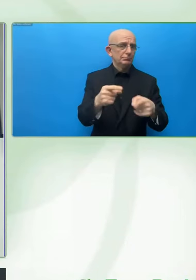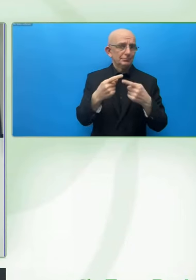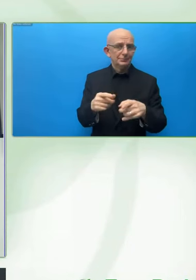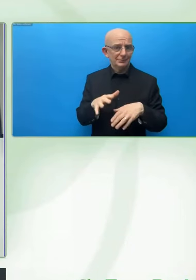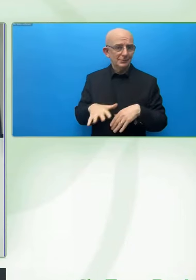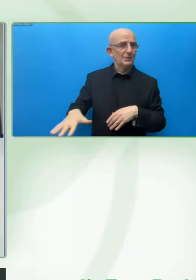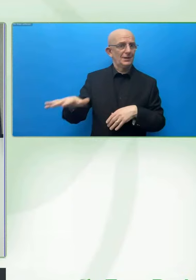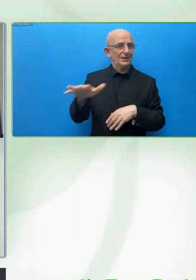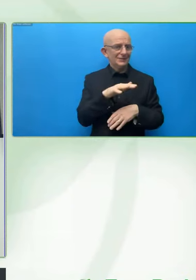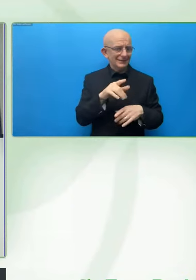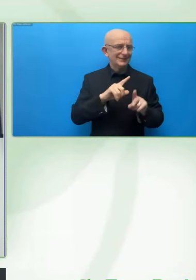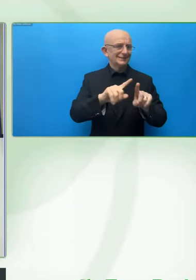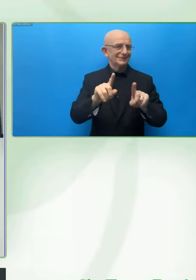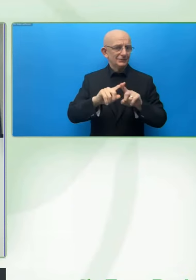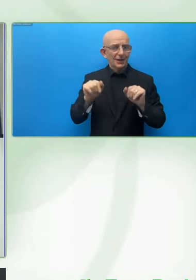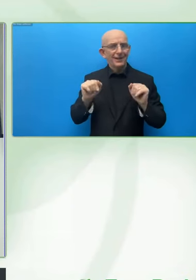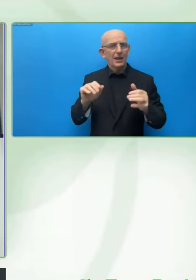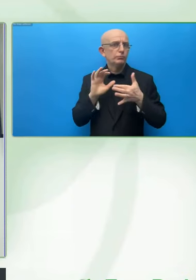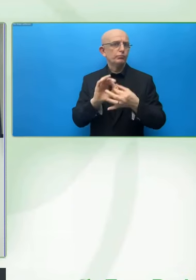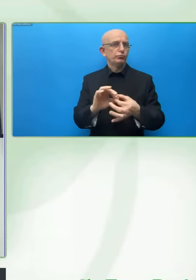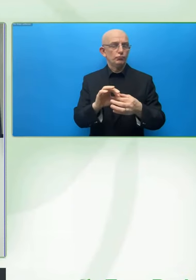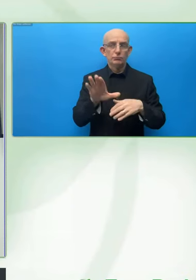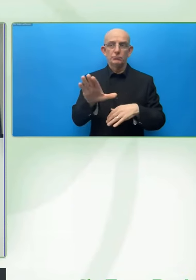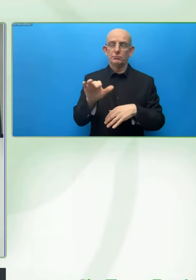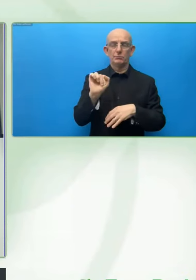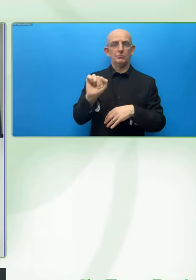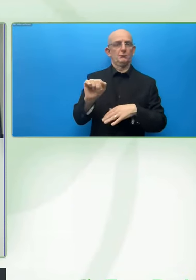not to mention the health aspect or